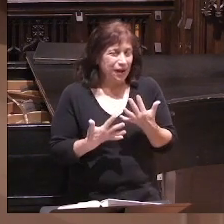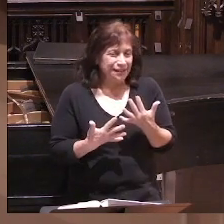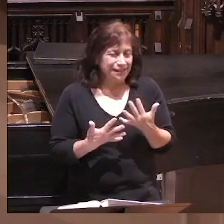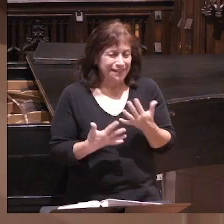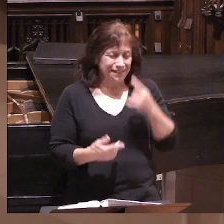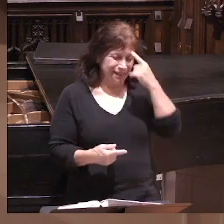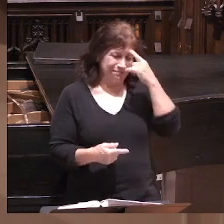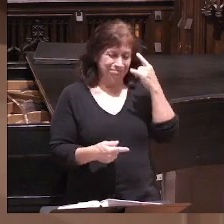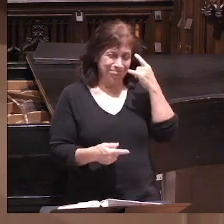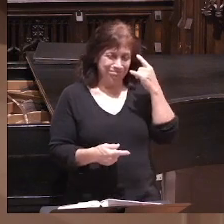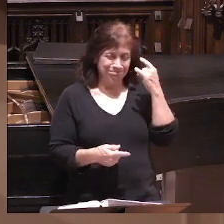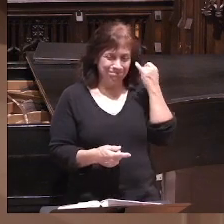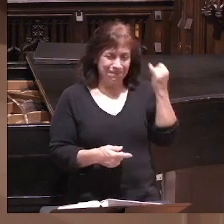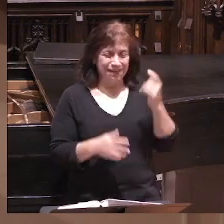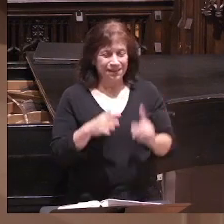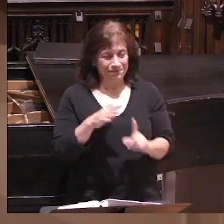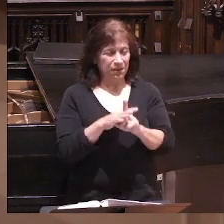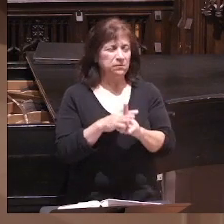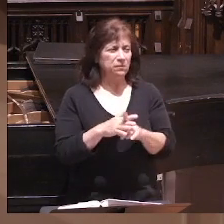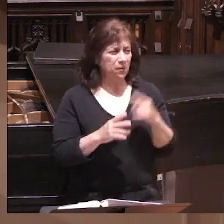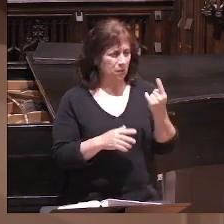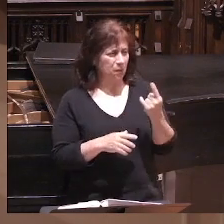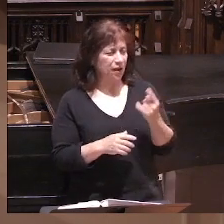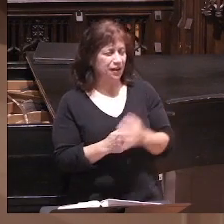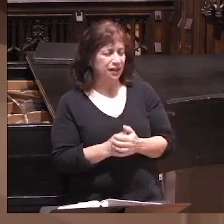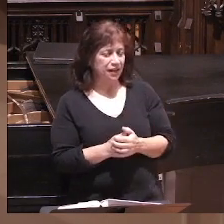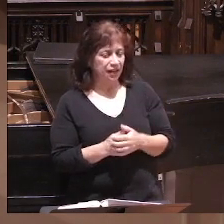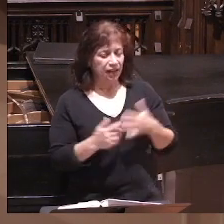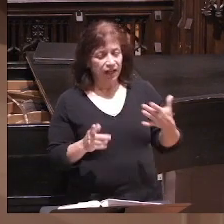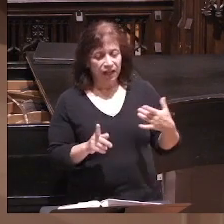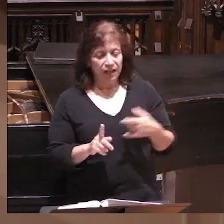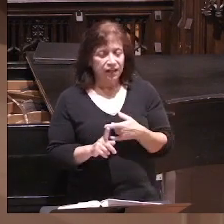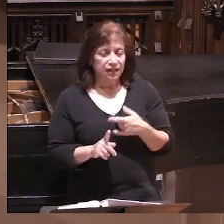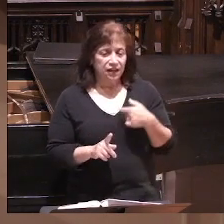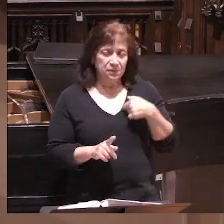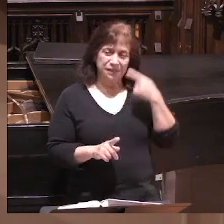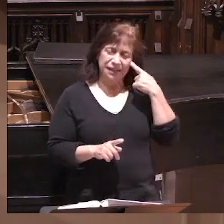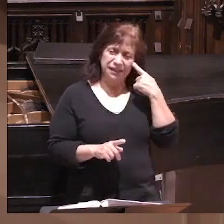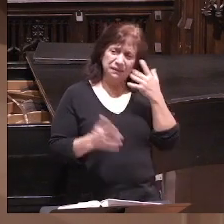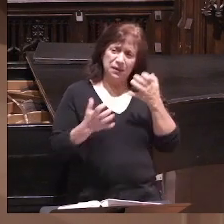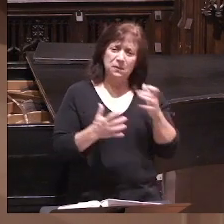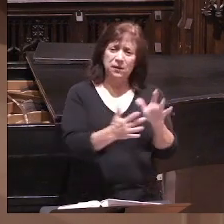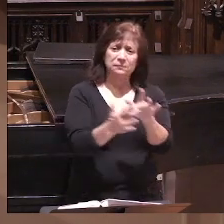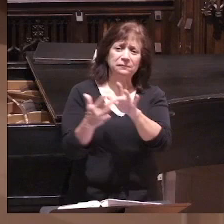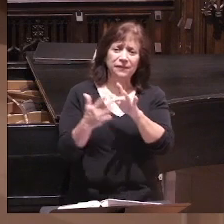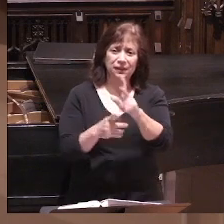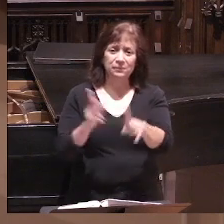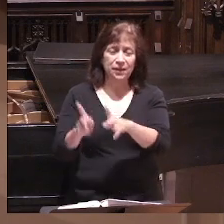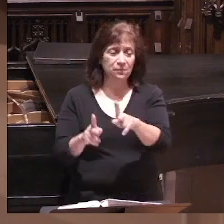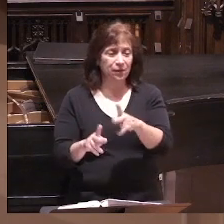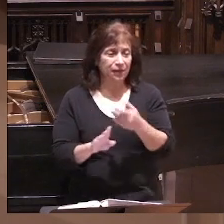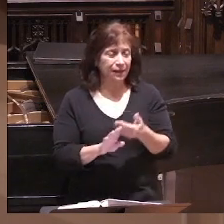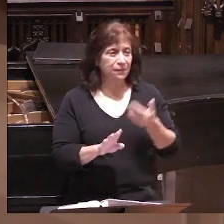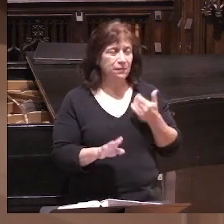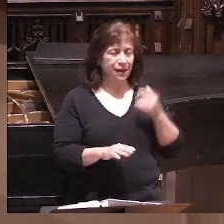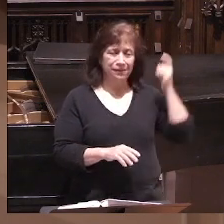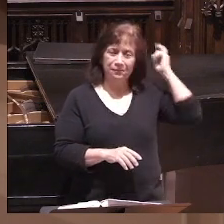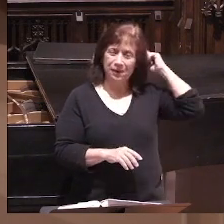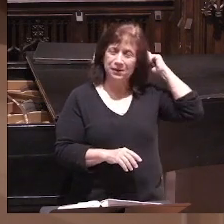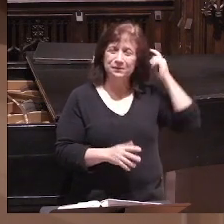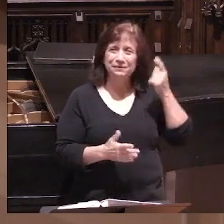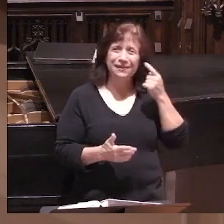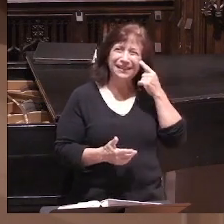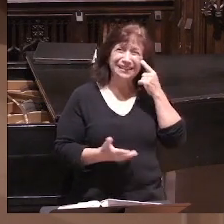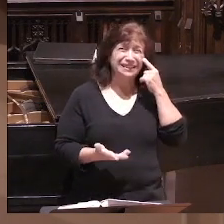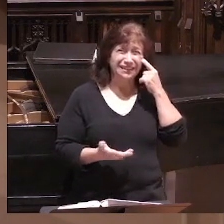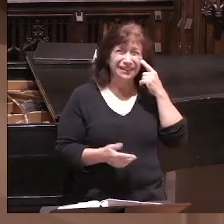to me. And one of them was, oh, because I was thinking like, oh, I want to reach out to people. And then back in the recesses of my mind, I was like,